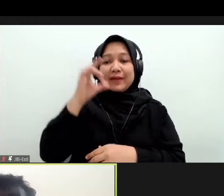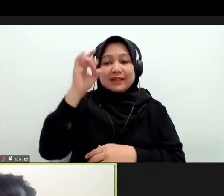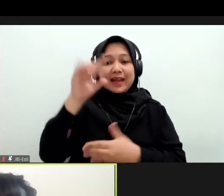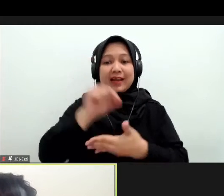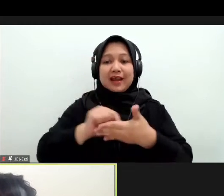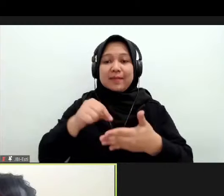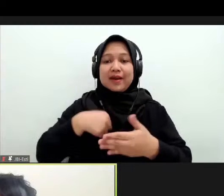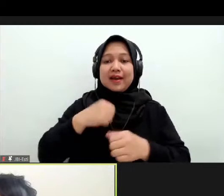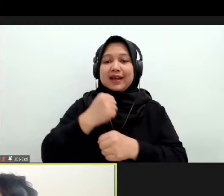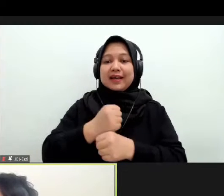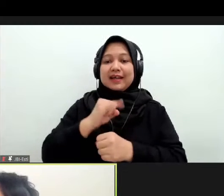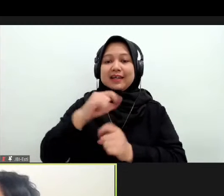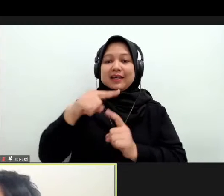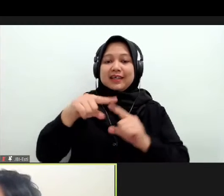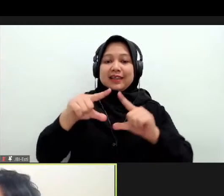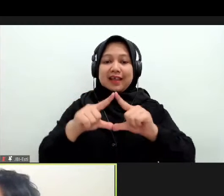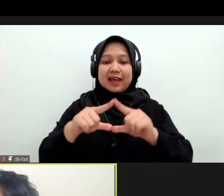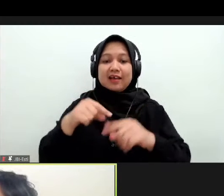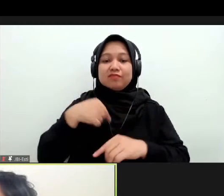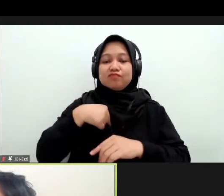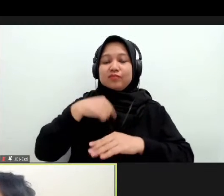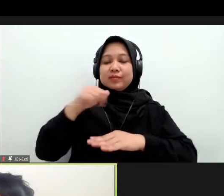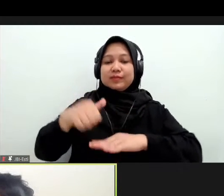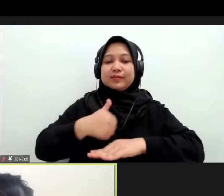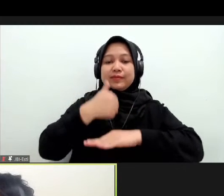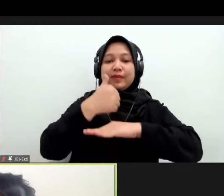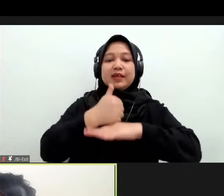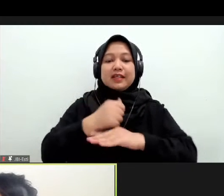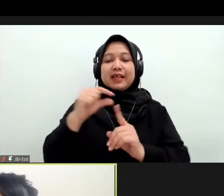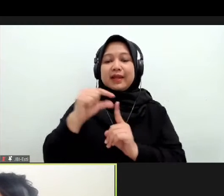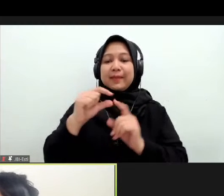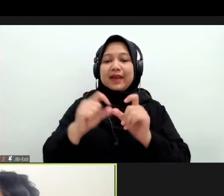Good afternoon. My name is Gita Putri Damayana,